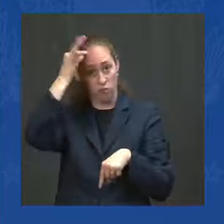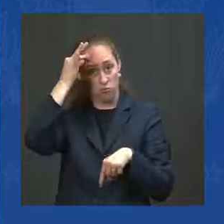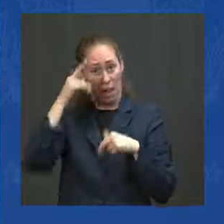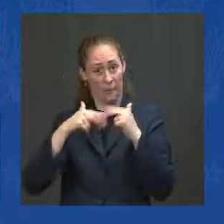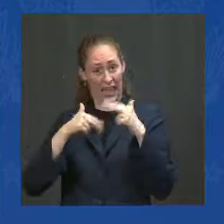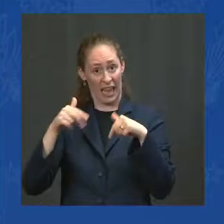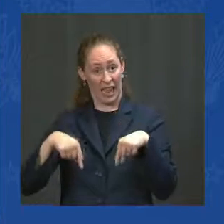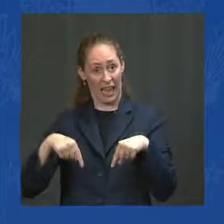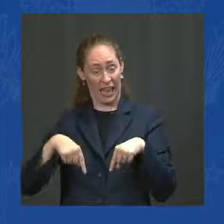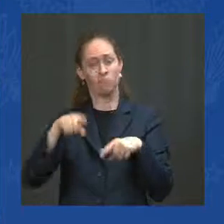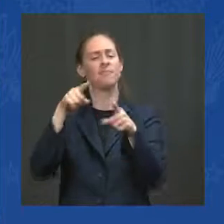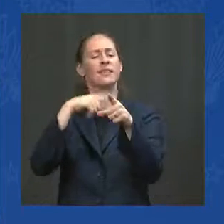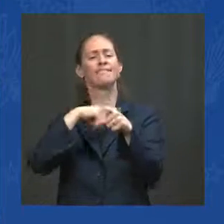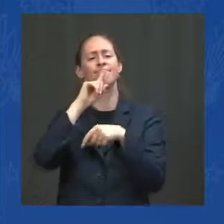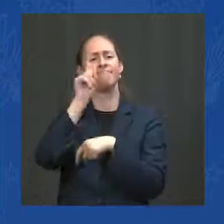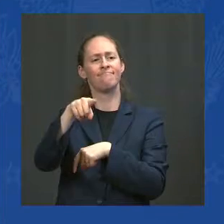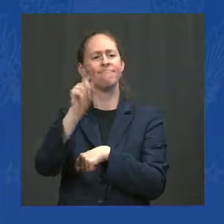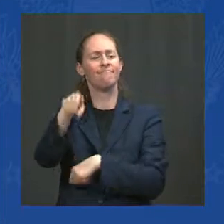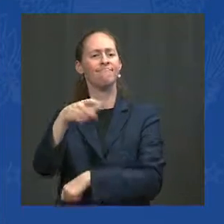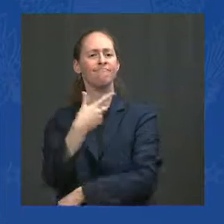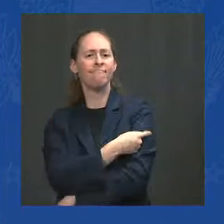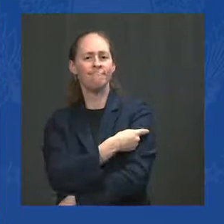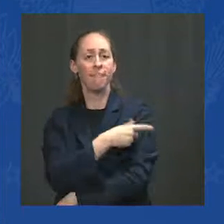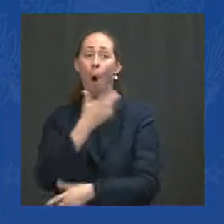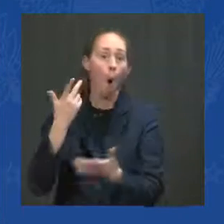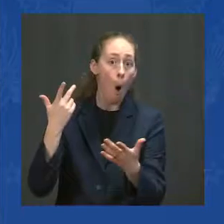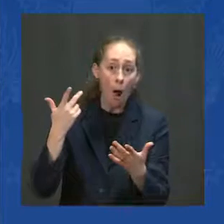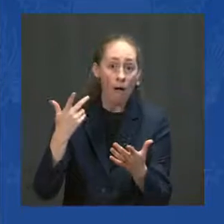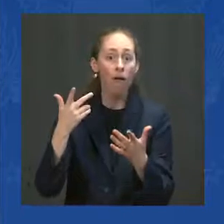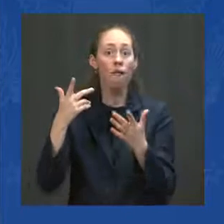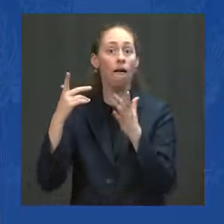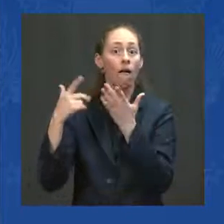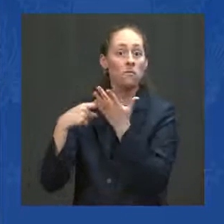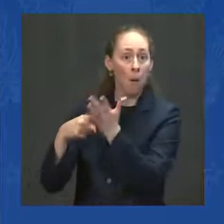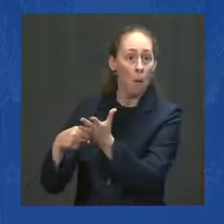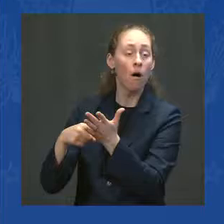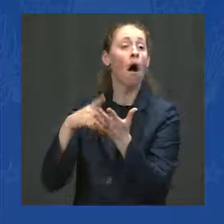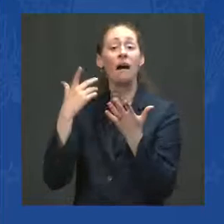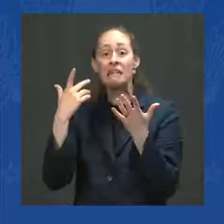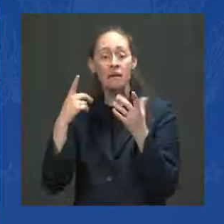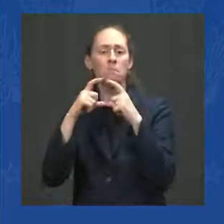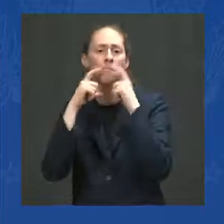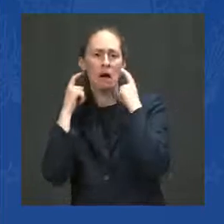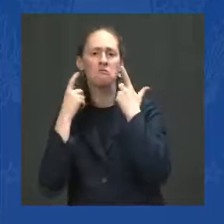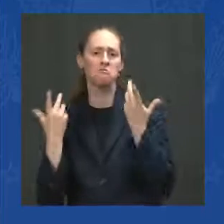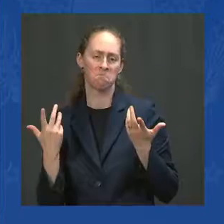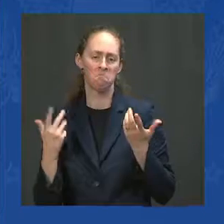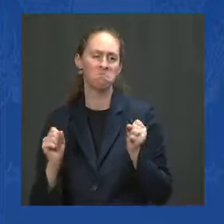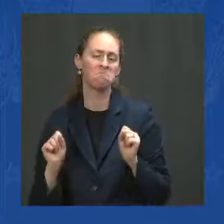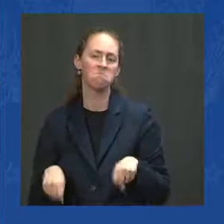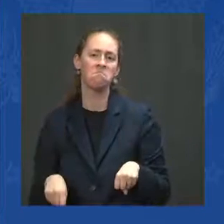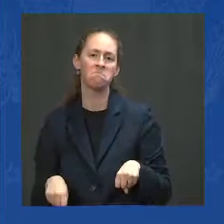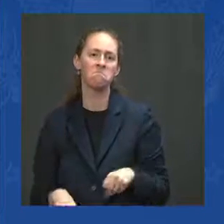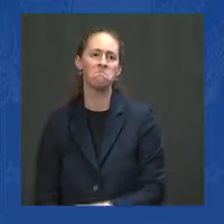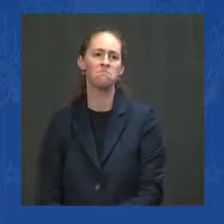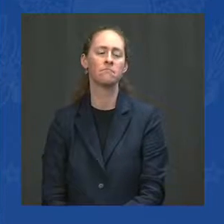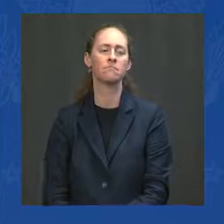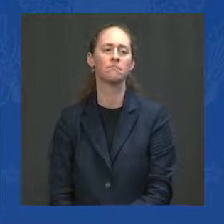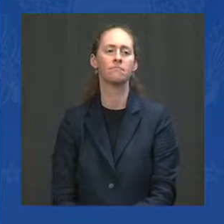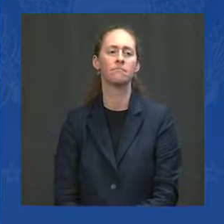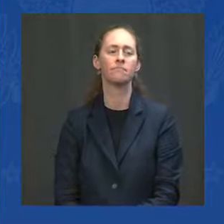been vaccinated or show that or be wearing a mask. And I think that I'm going to use, and